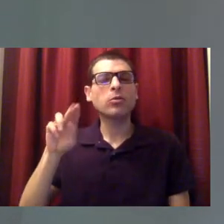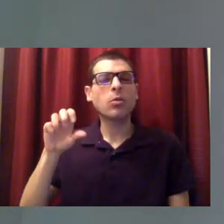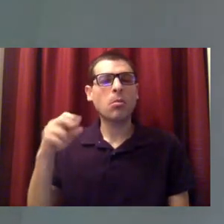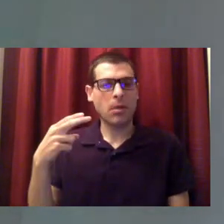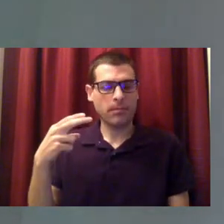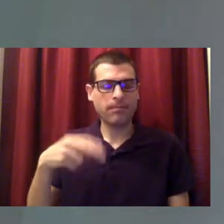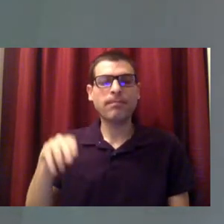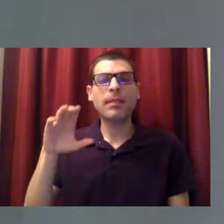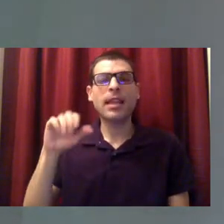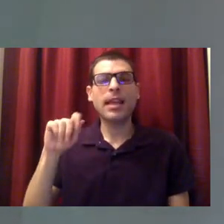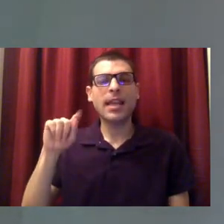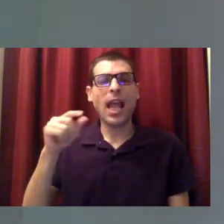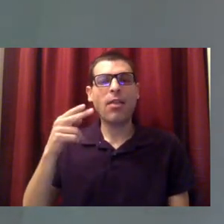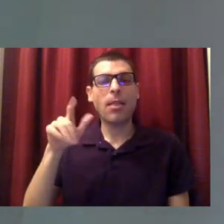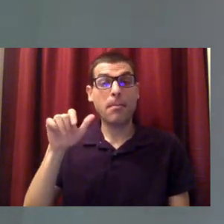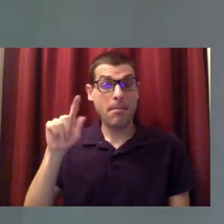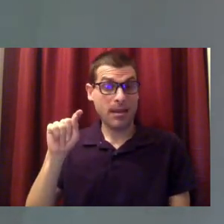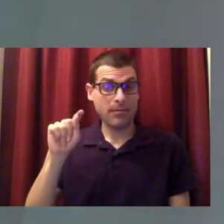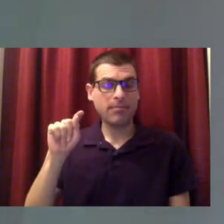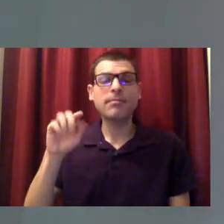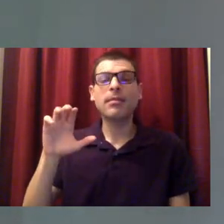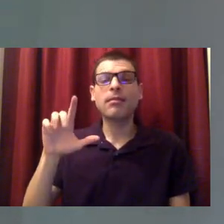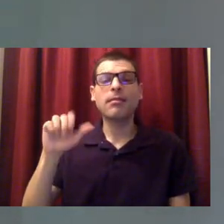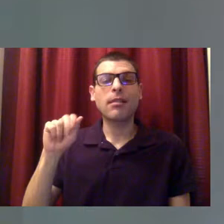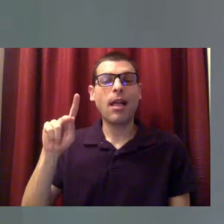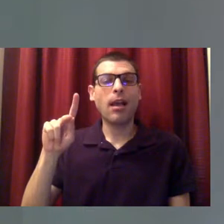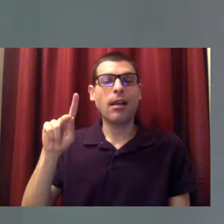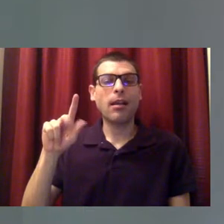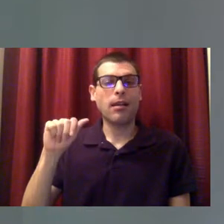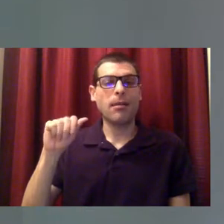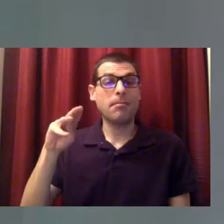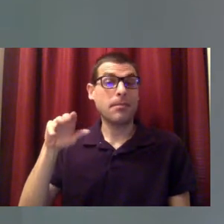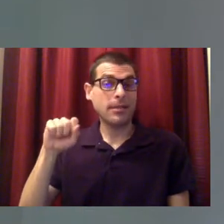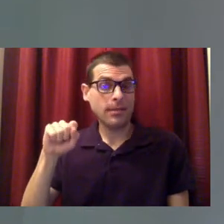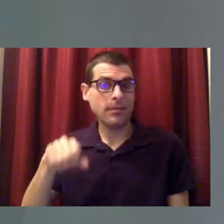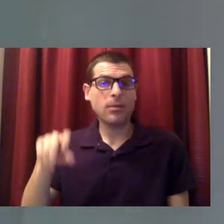Kathlamet and Clackamas, the Tualatin,